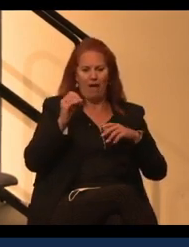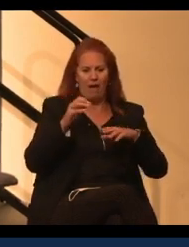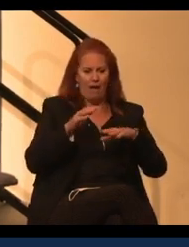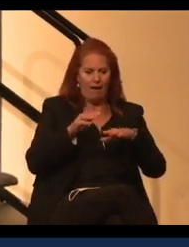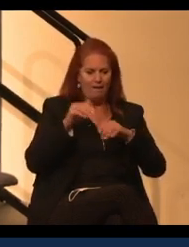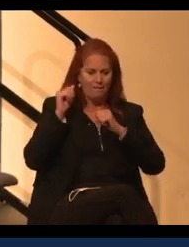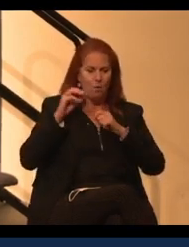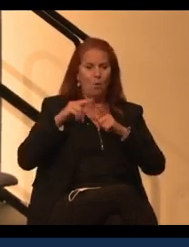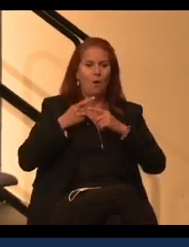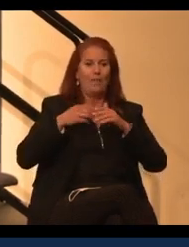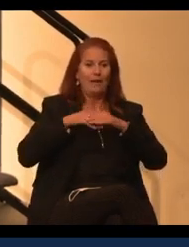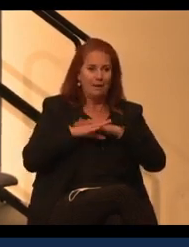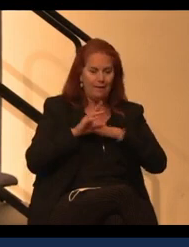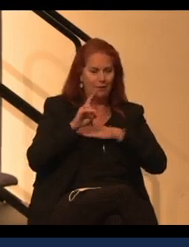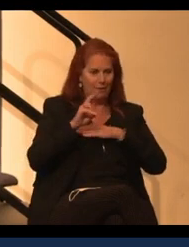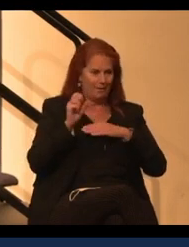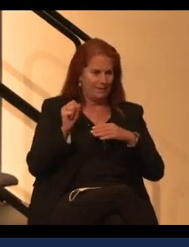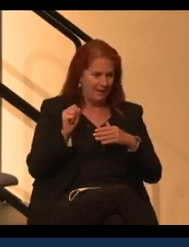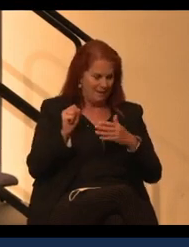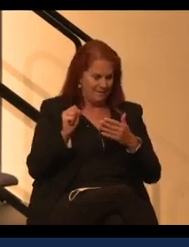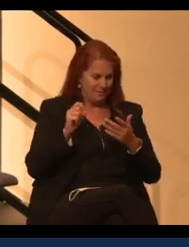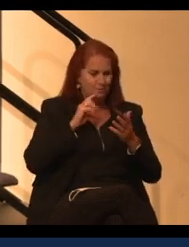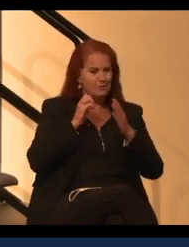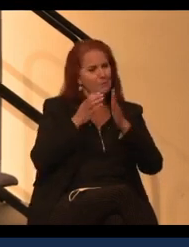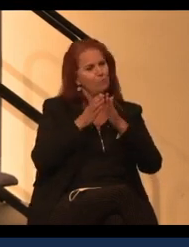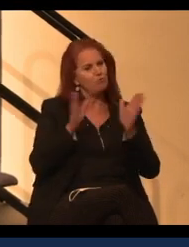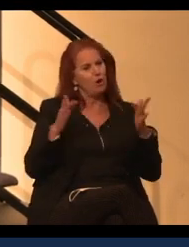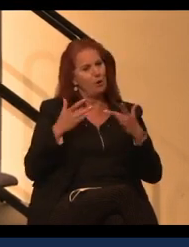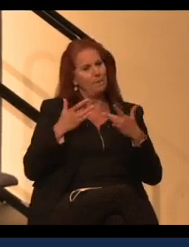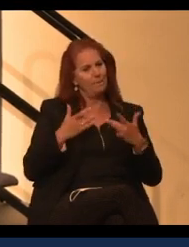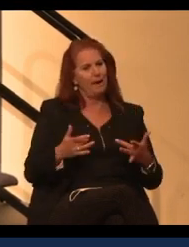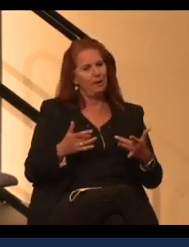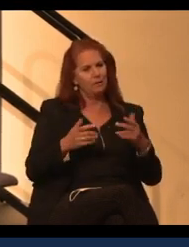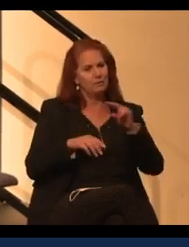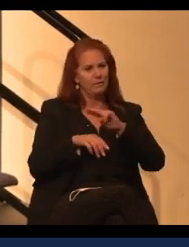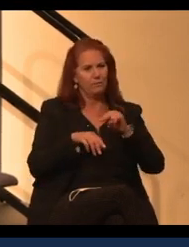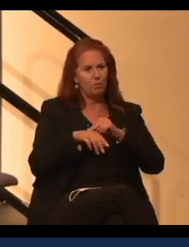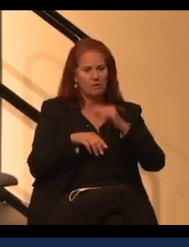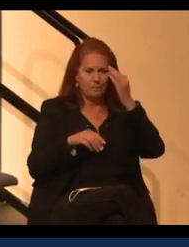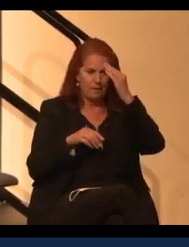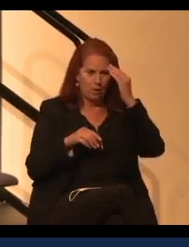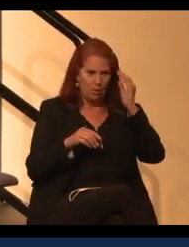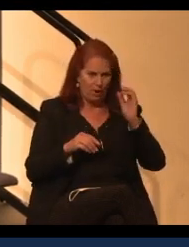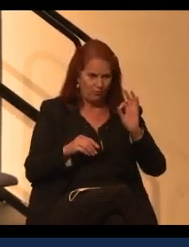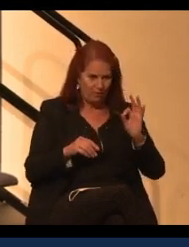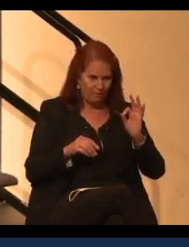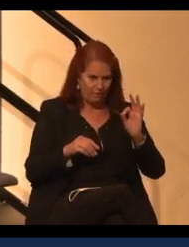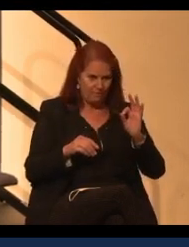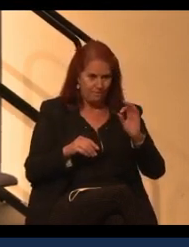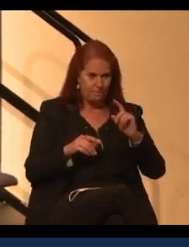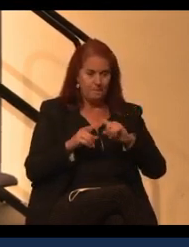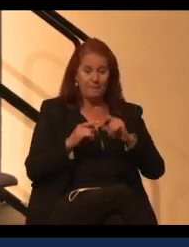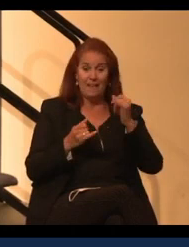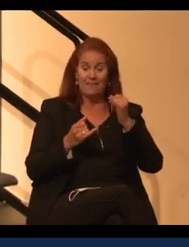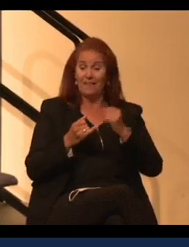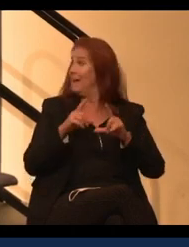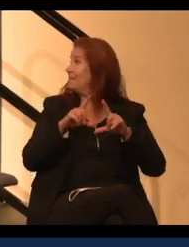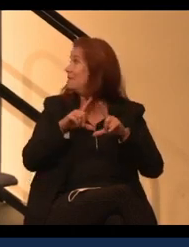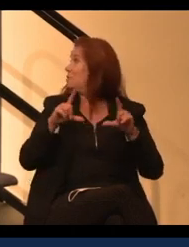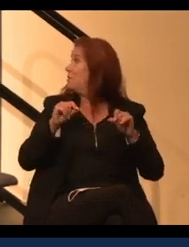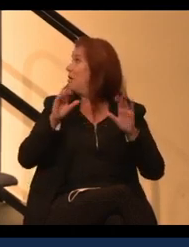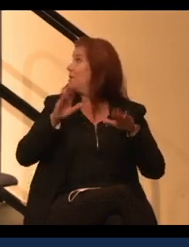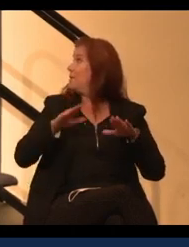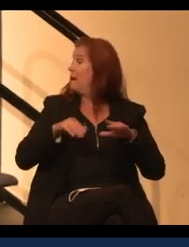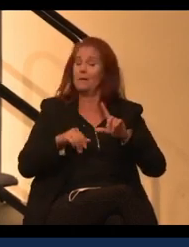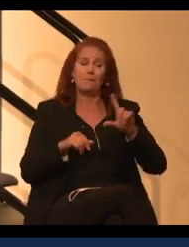enter the United States. These are some broader patterns to, of course, be aware of. But the last square on the bottom